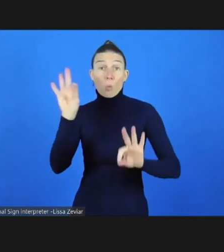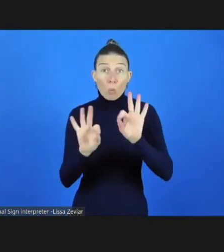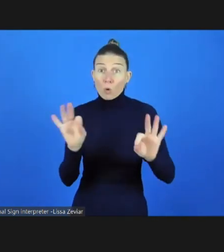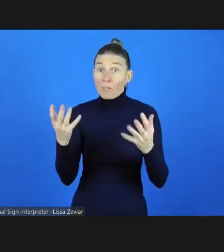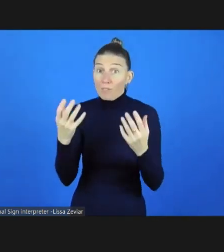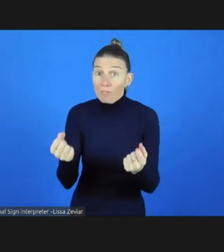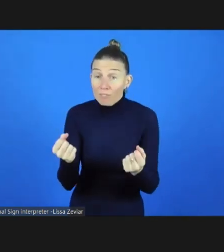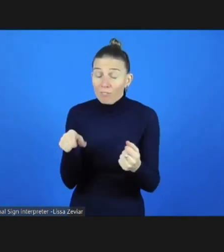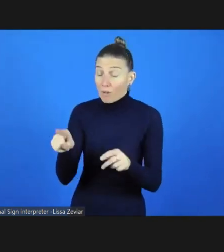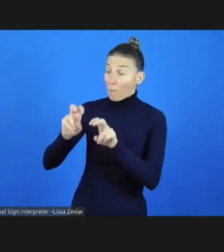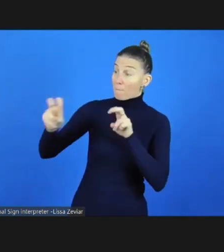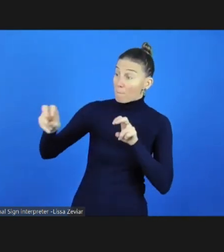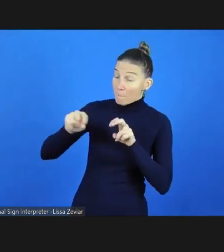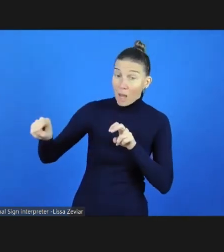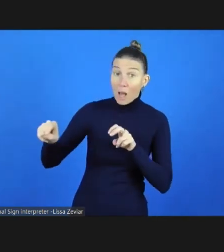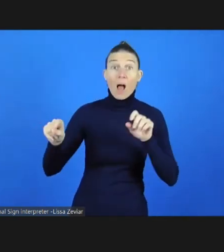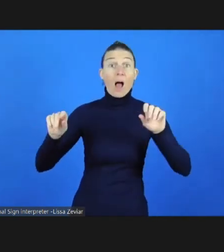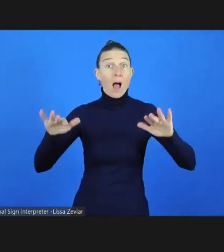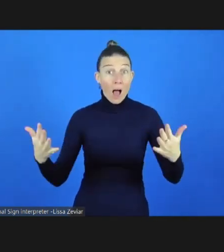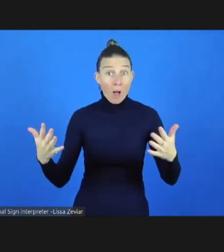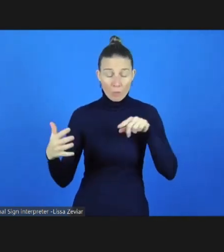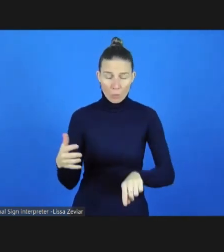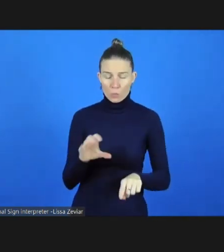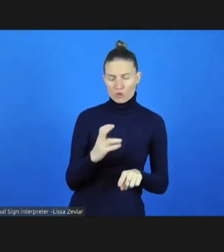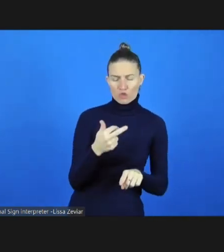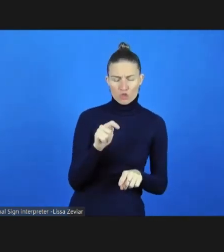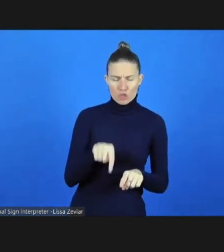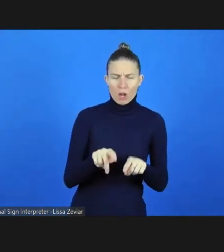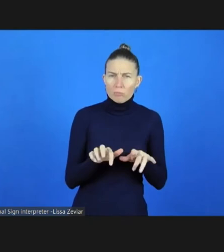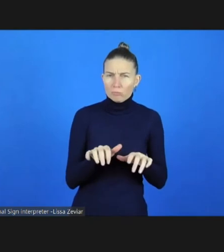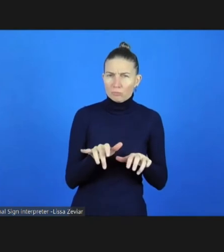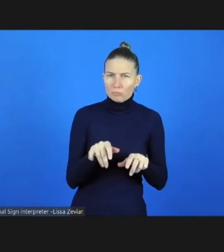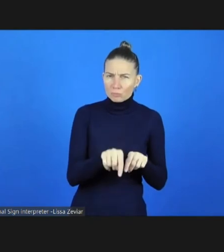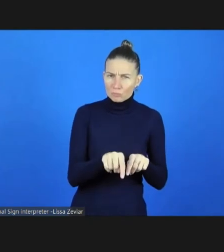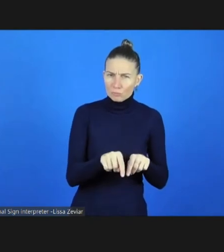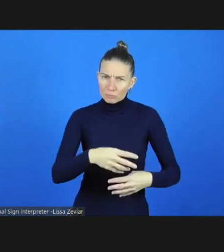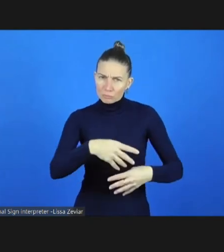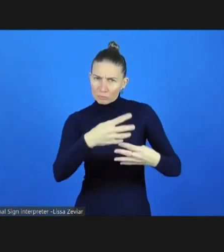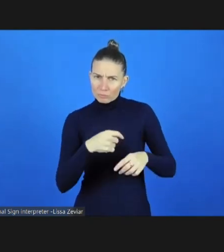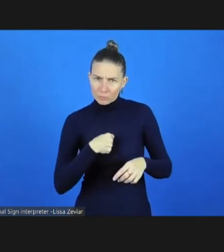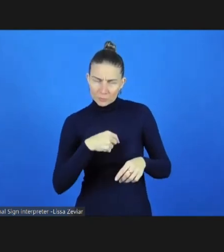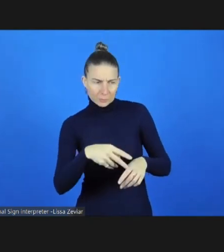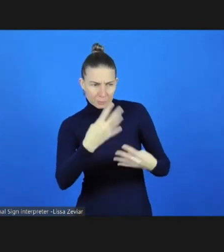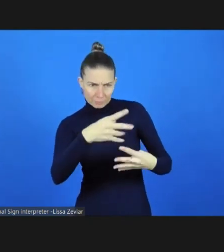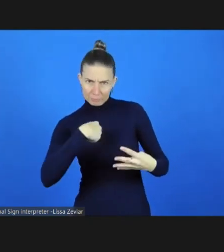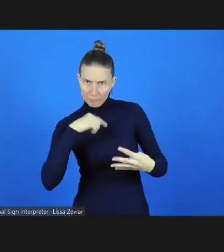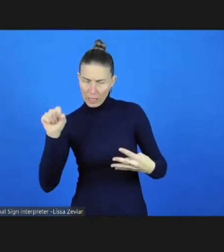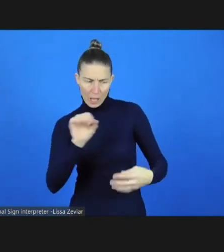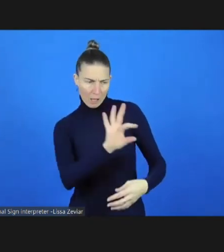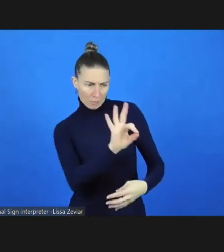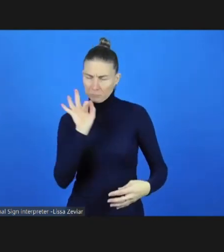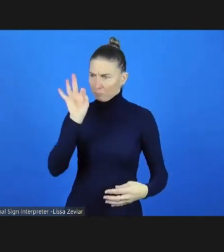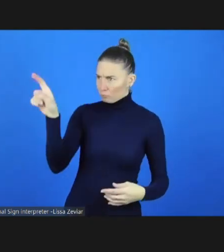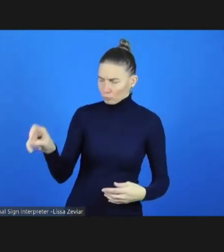panel, please type them into the chat box and I will be able to pick them out and ask our speakers